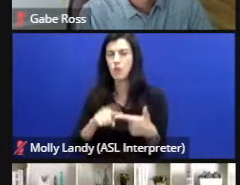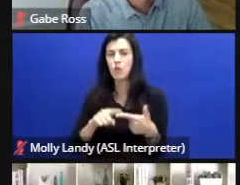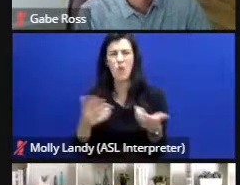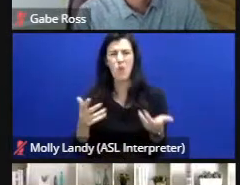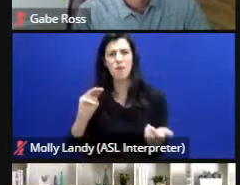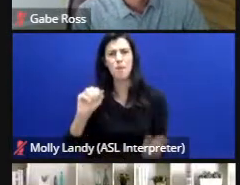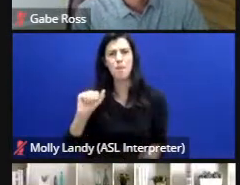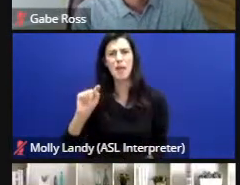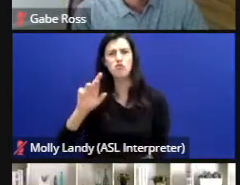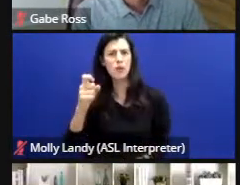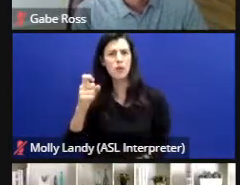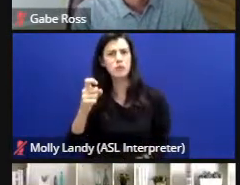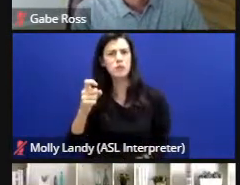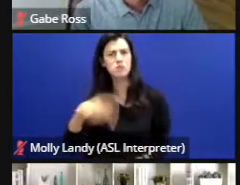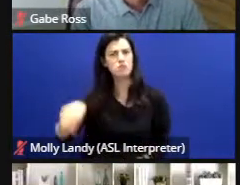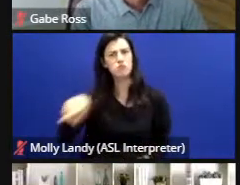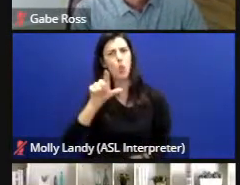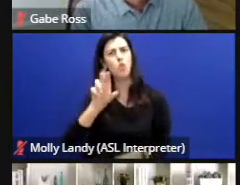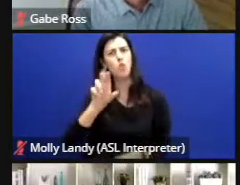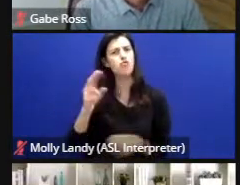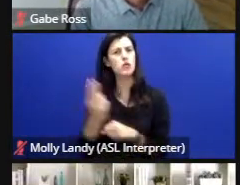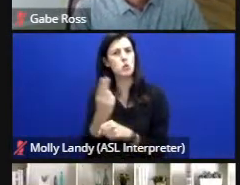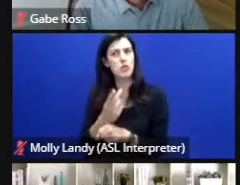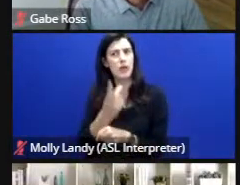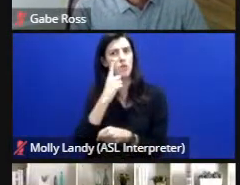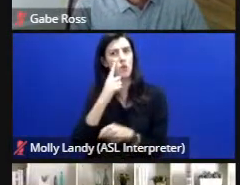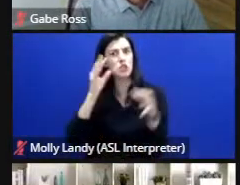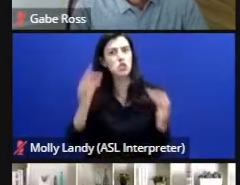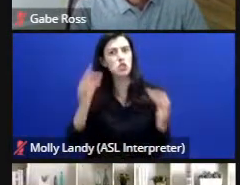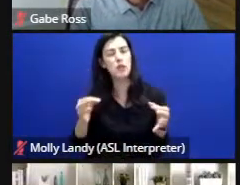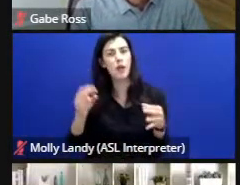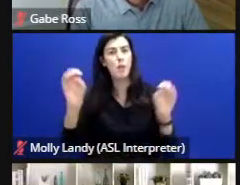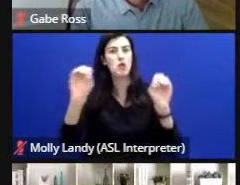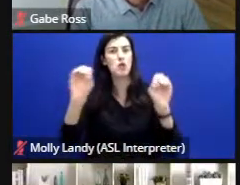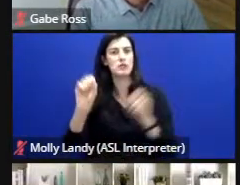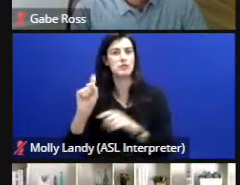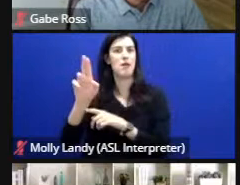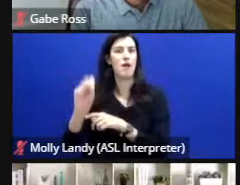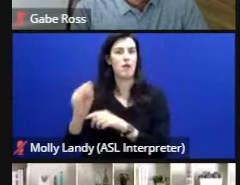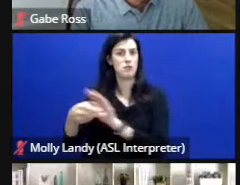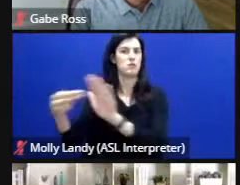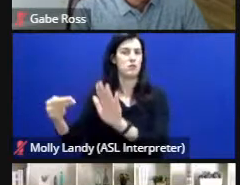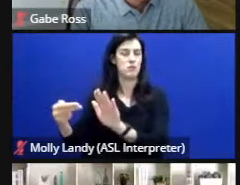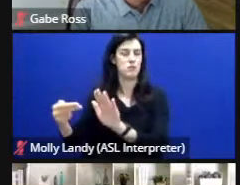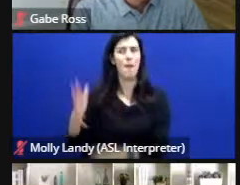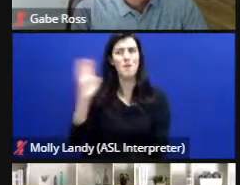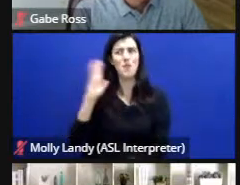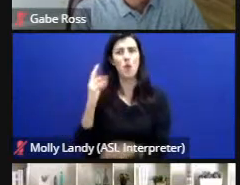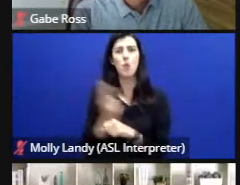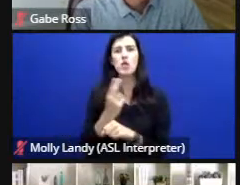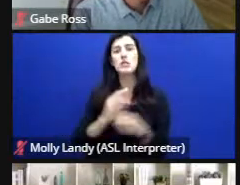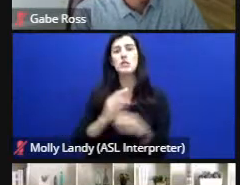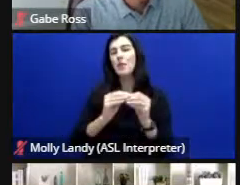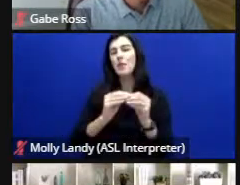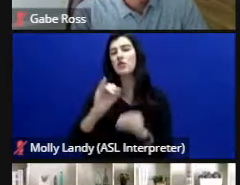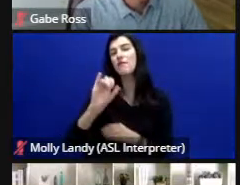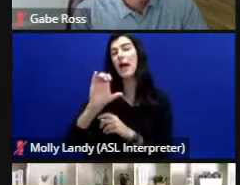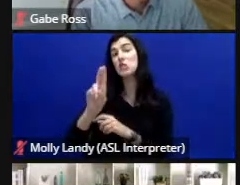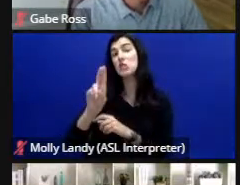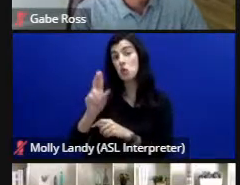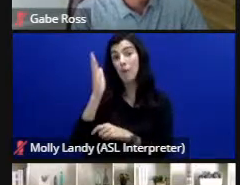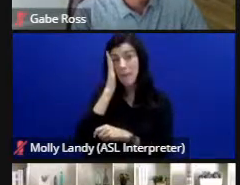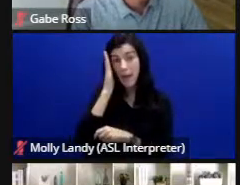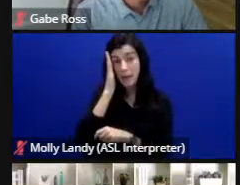using to determine emergency status? Because before it was ICU beds, and currently CDC says